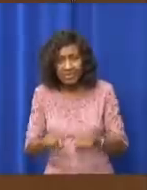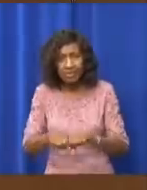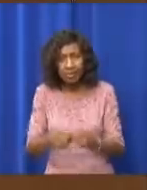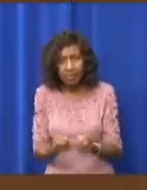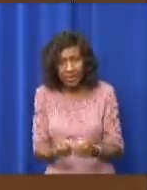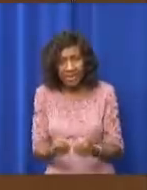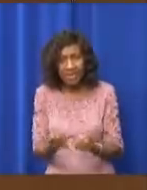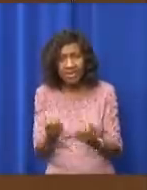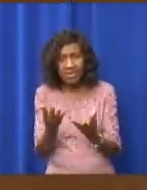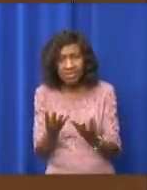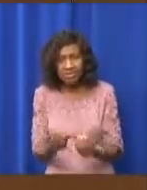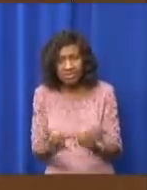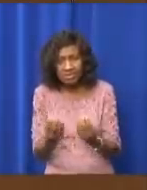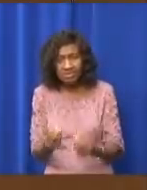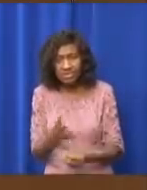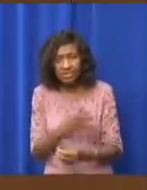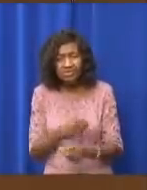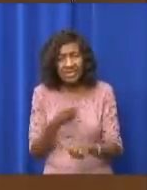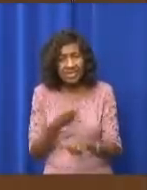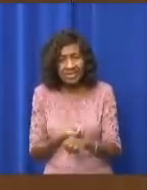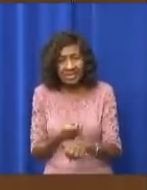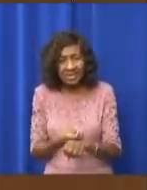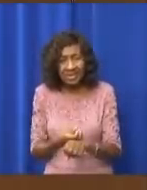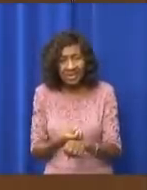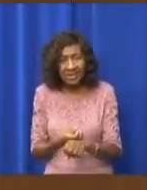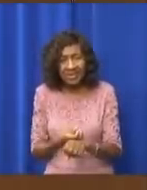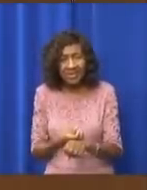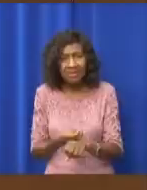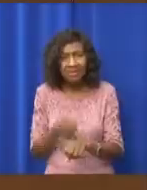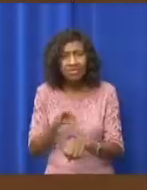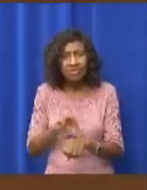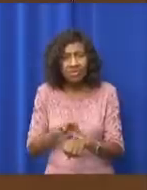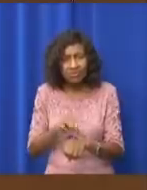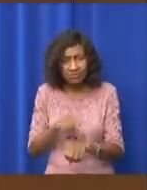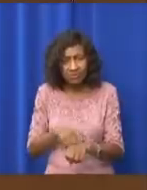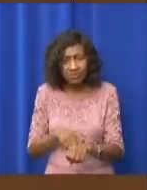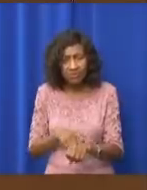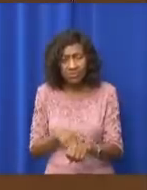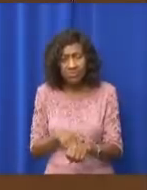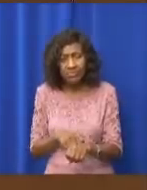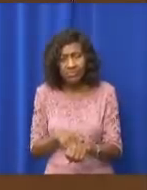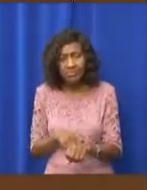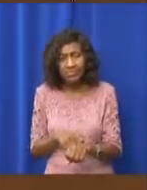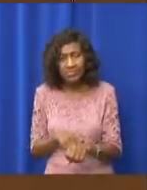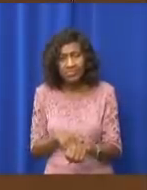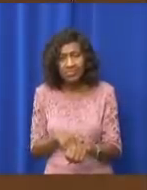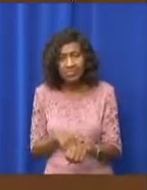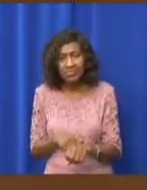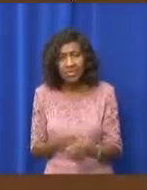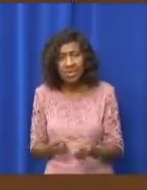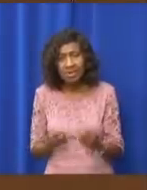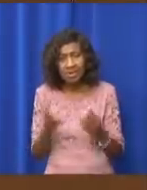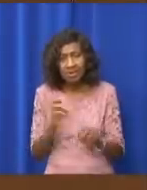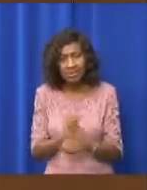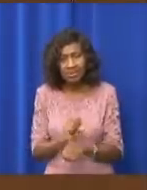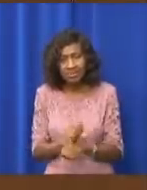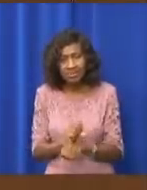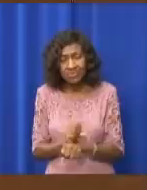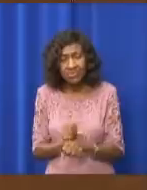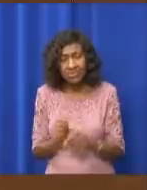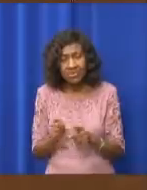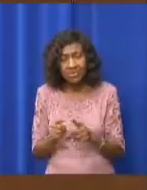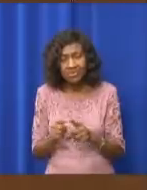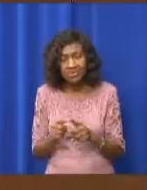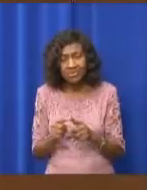hard curfew. That's a mix of hard, soft and ticketing detections made. There's a lot of work going on in terms of scheduling